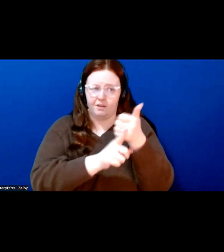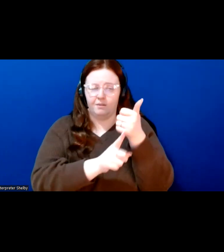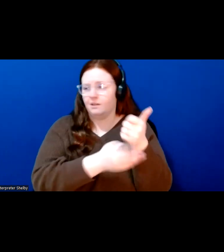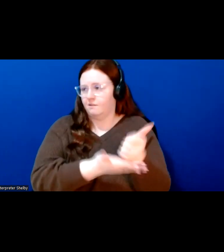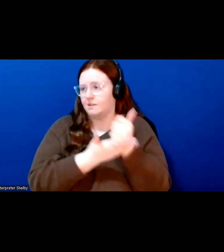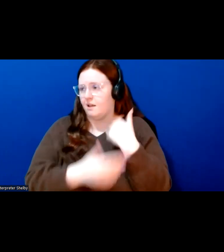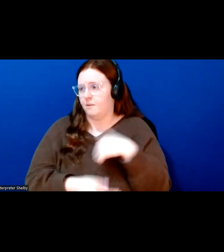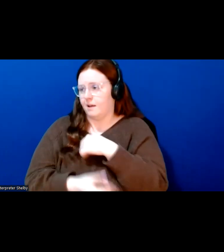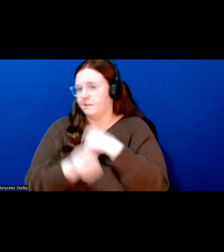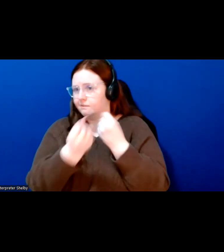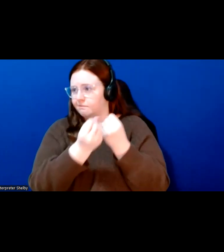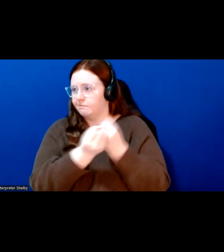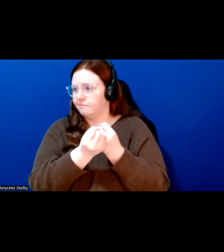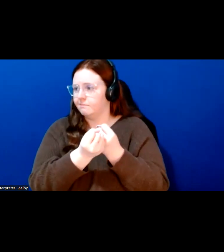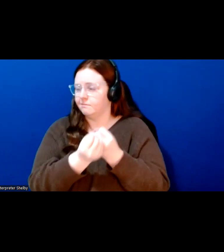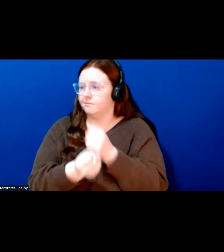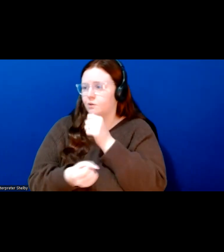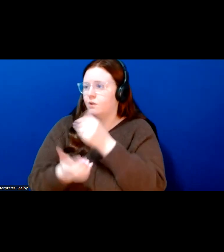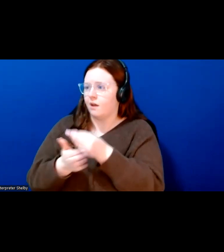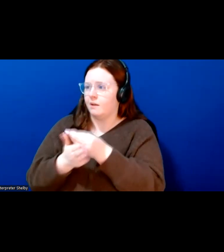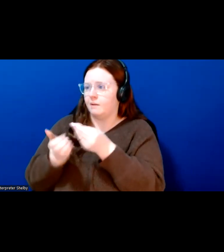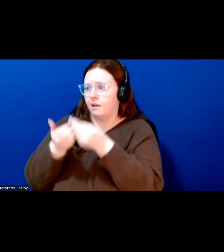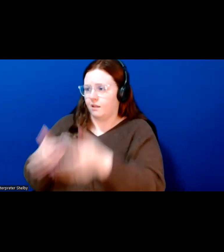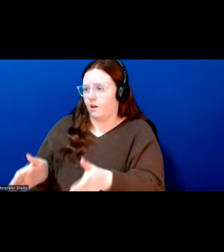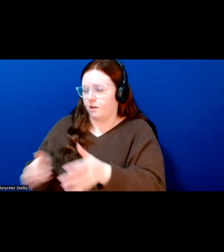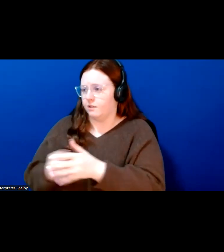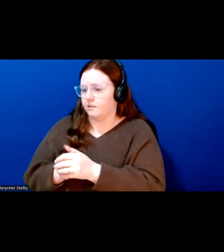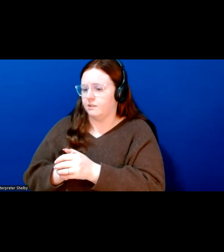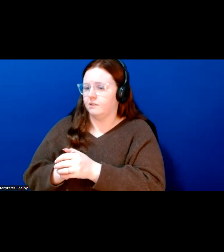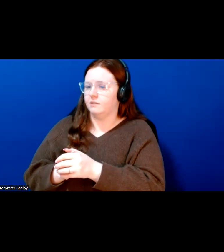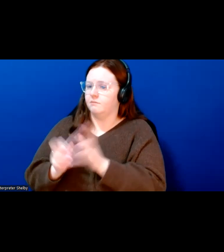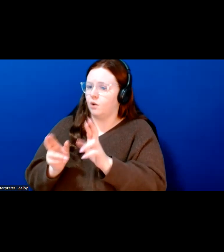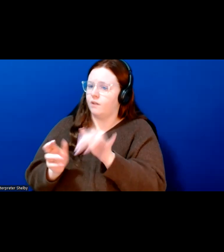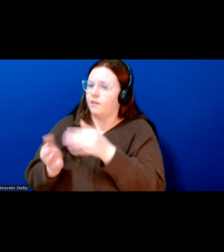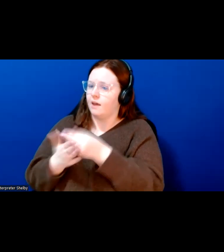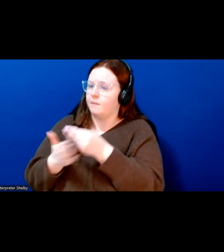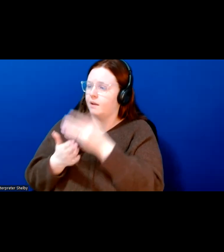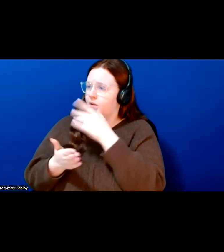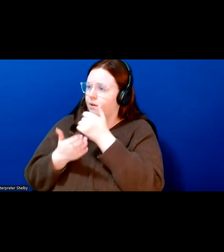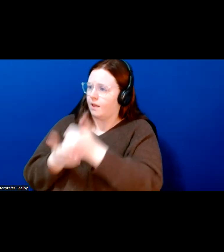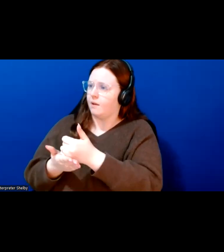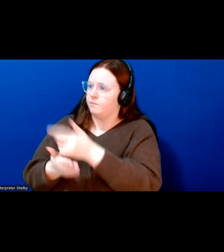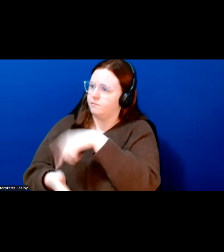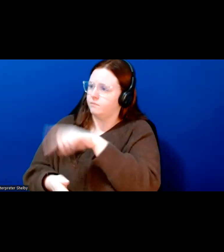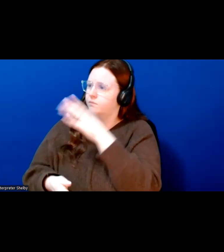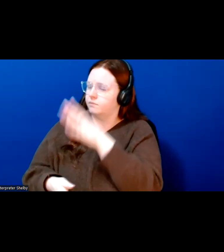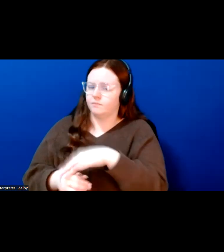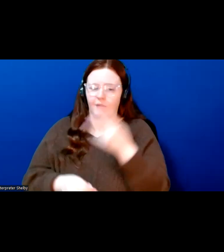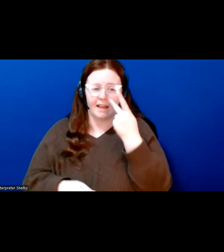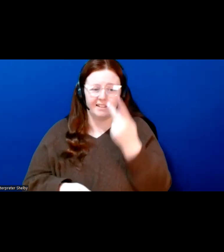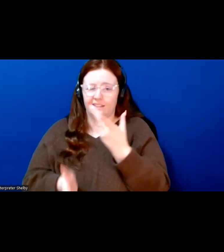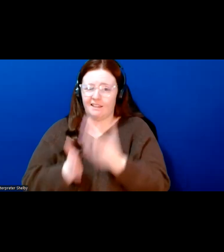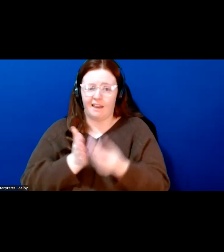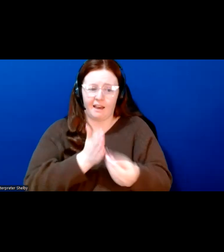us instead of losing funding to bureaucracy and get it to helping the people where it's needed the most. I see the gaps that are